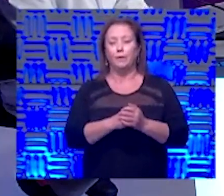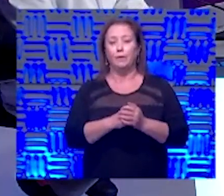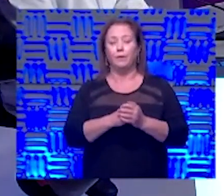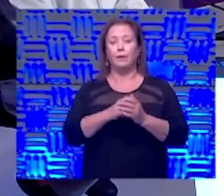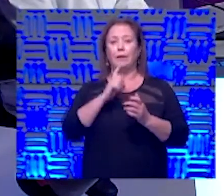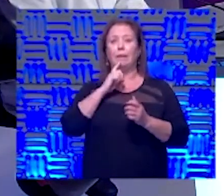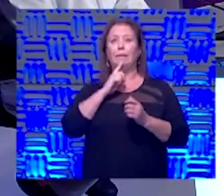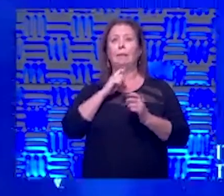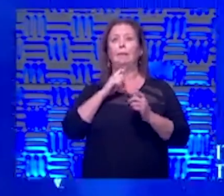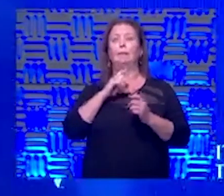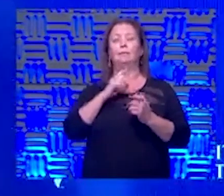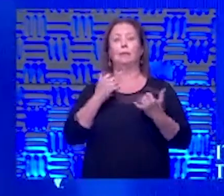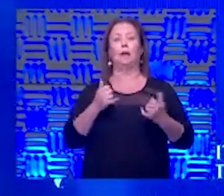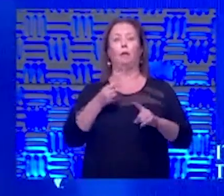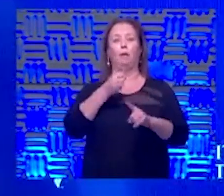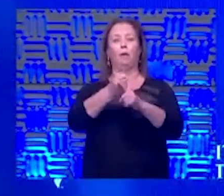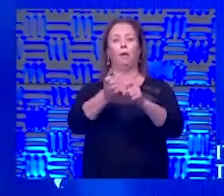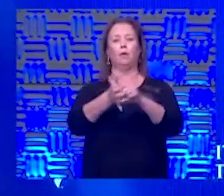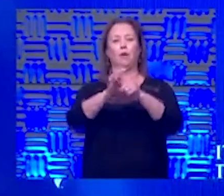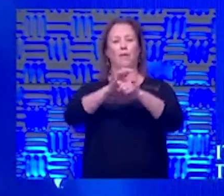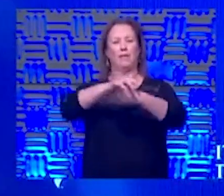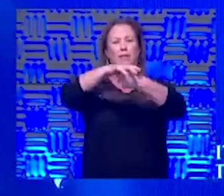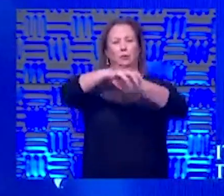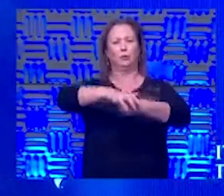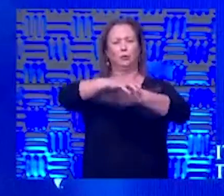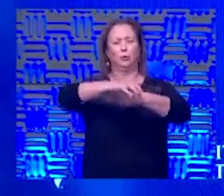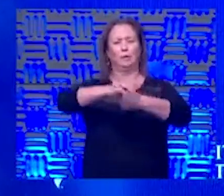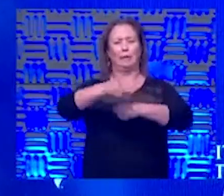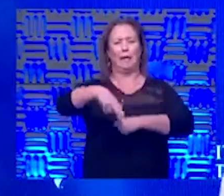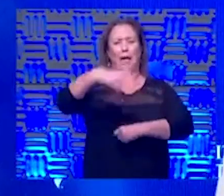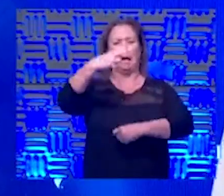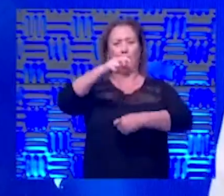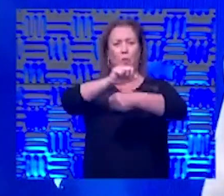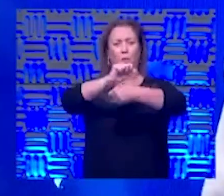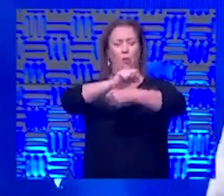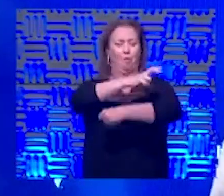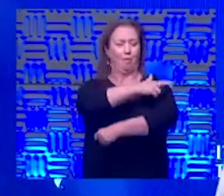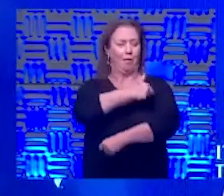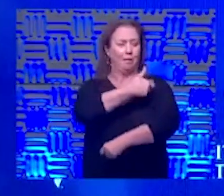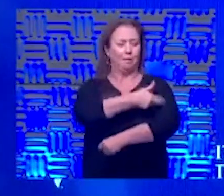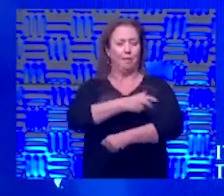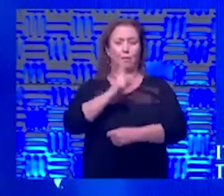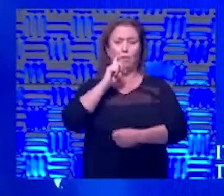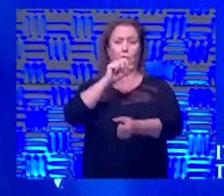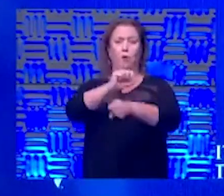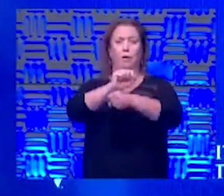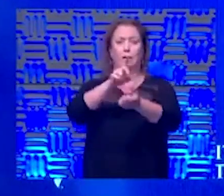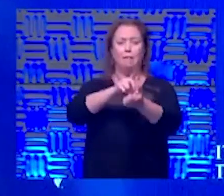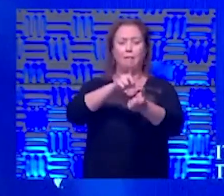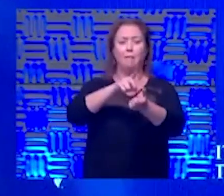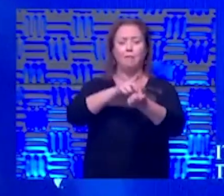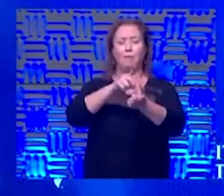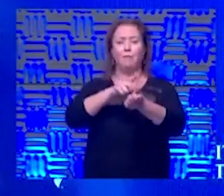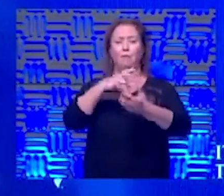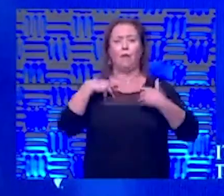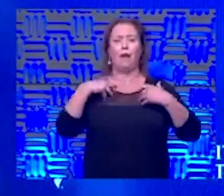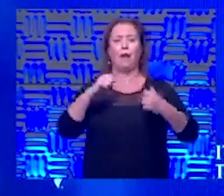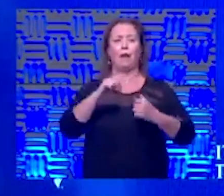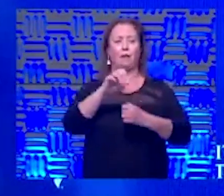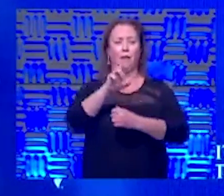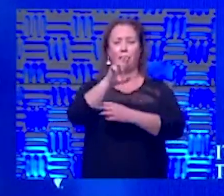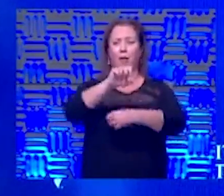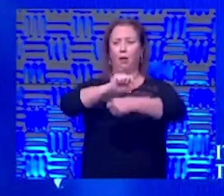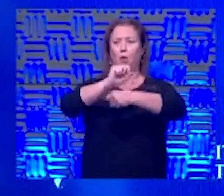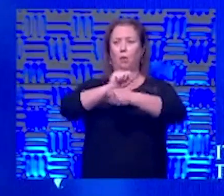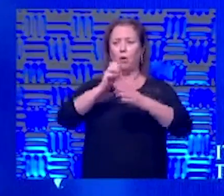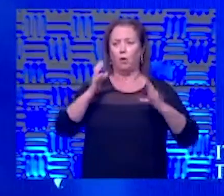midst of the COVID crisis, and stress is a little high if you're a hospital person, or if you're a physician or frontline worker, healthcare worker. And I'm sitting